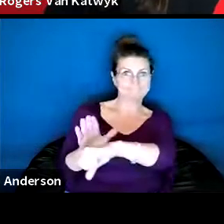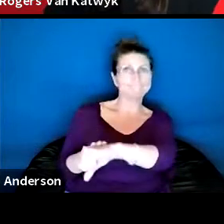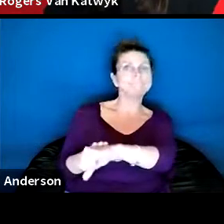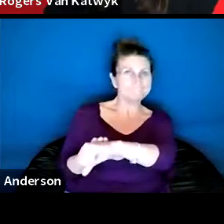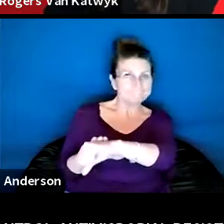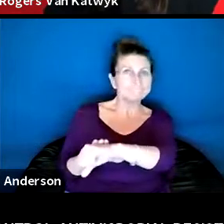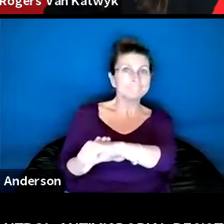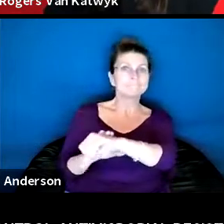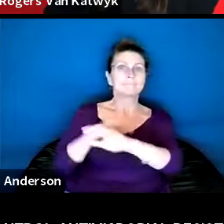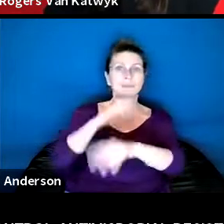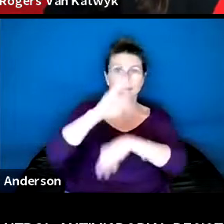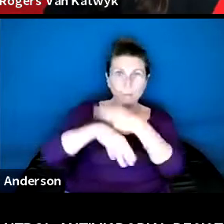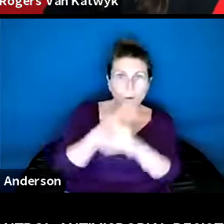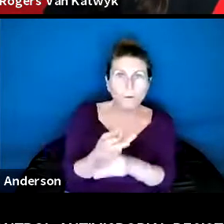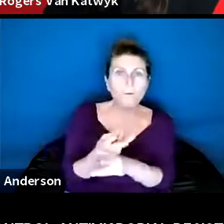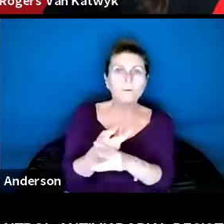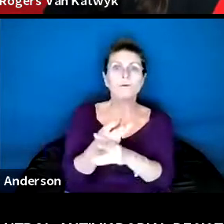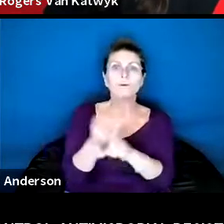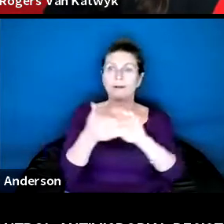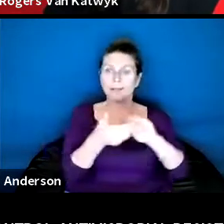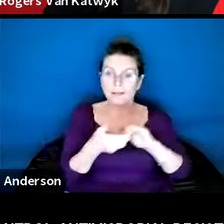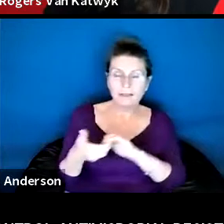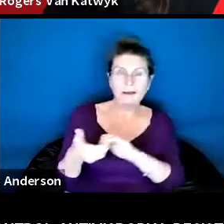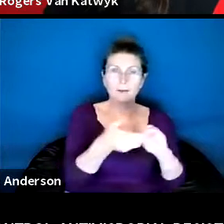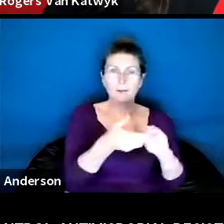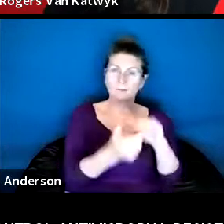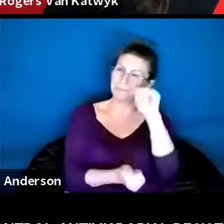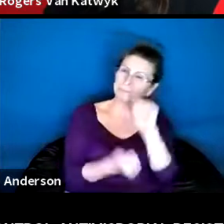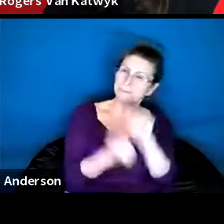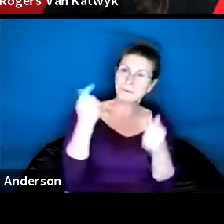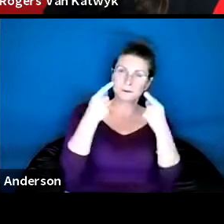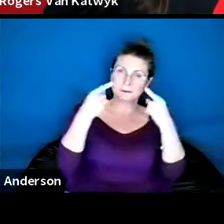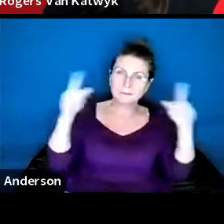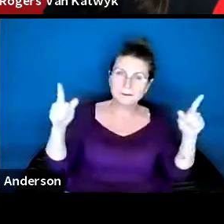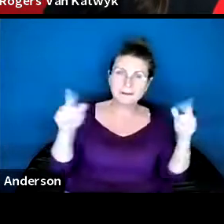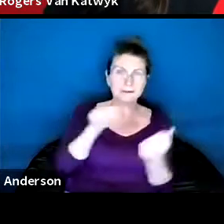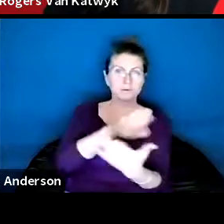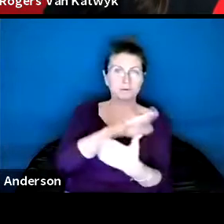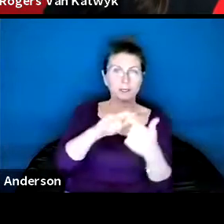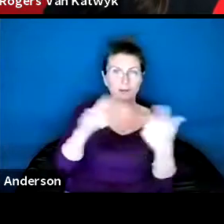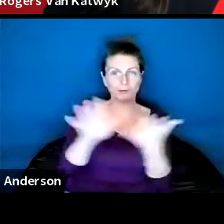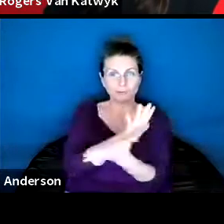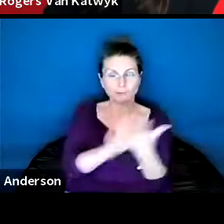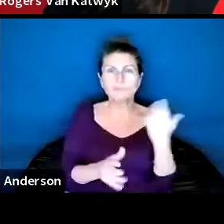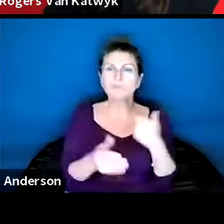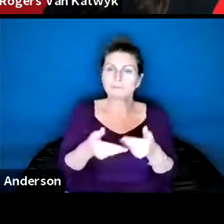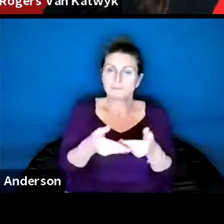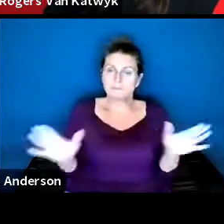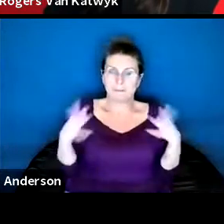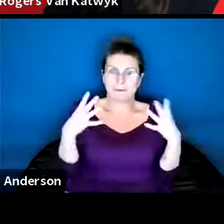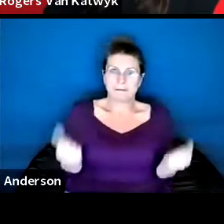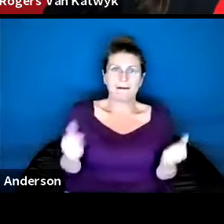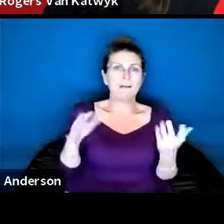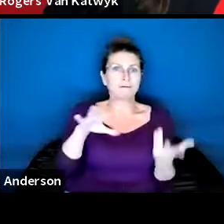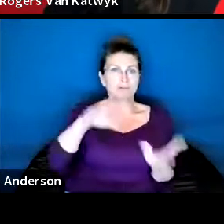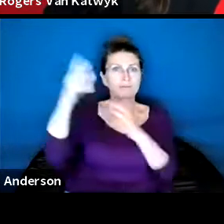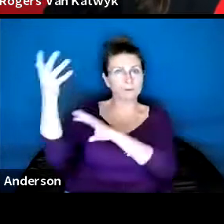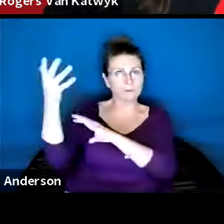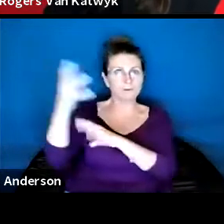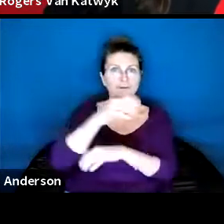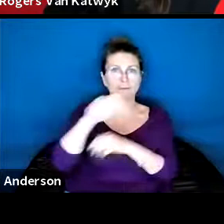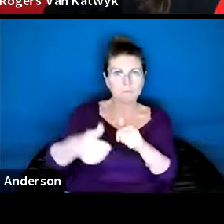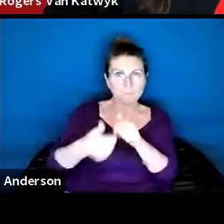global collaboration is the most effective way to tackle complex public health crises and challenges